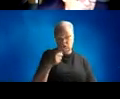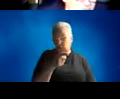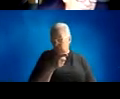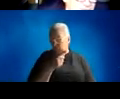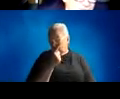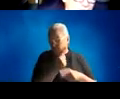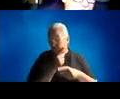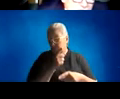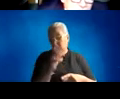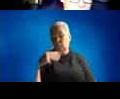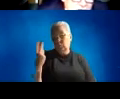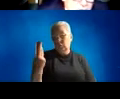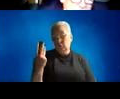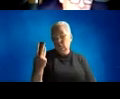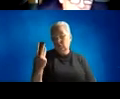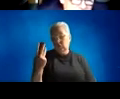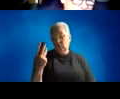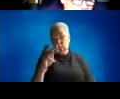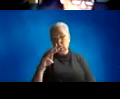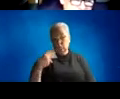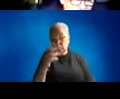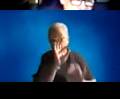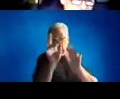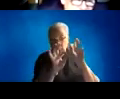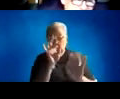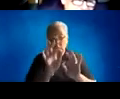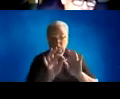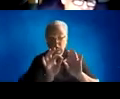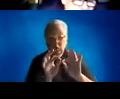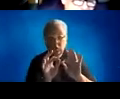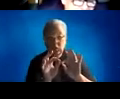it. Would you say it was largely based on that? We don't.